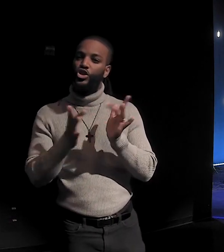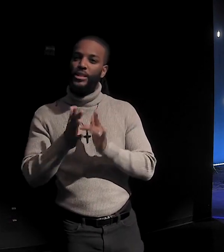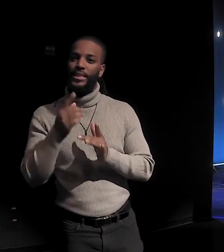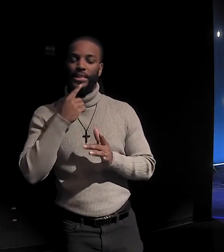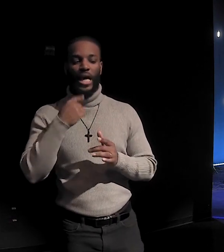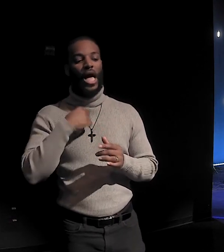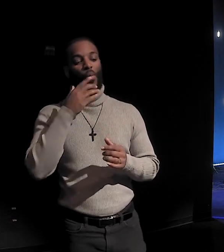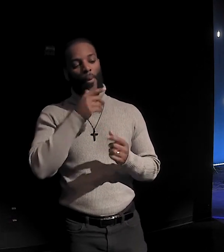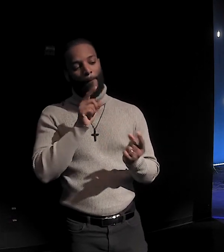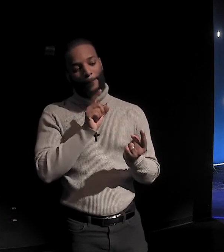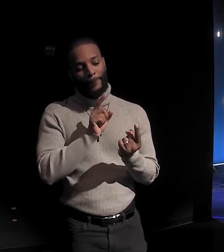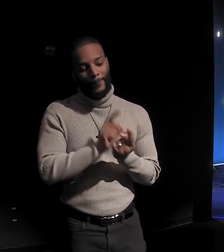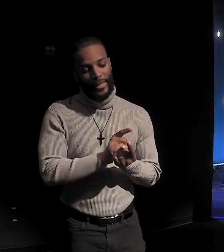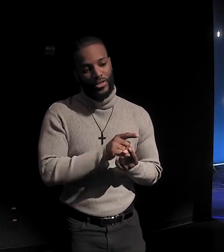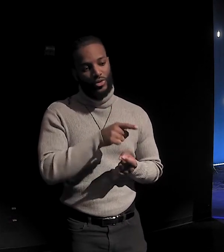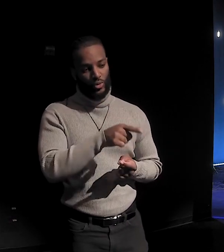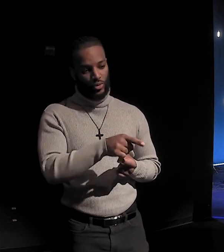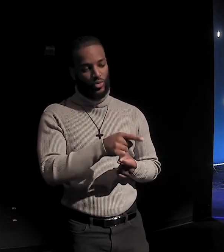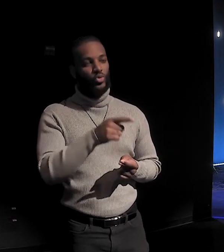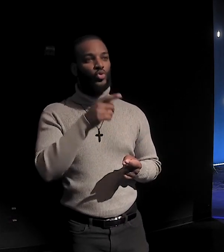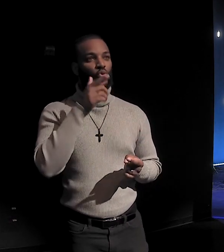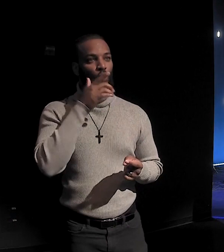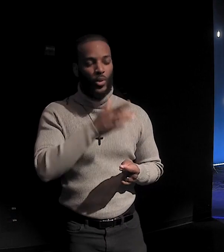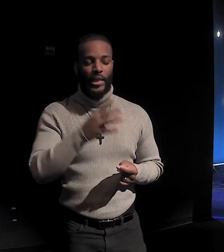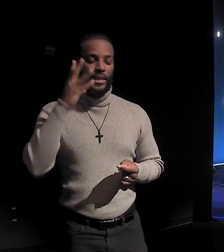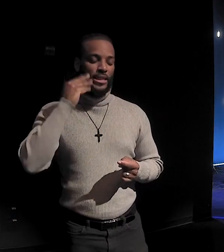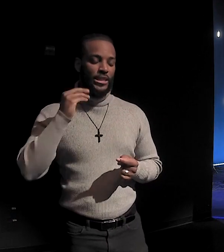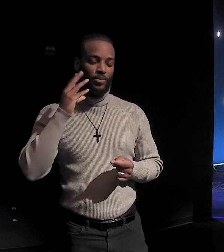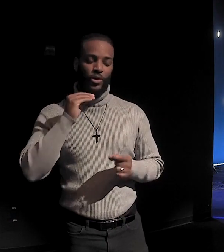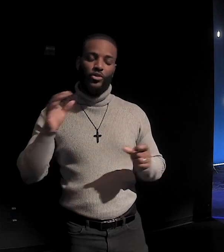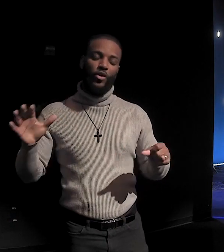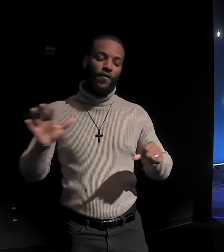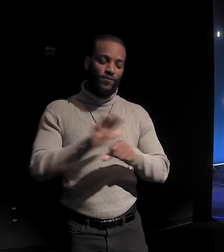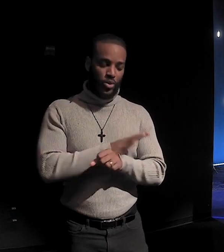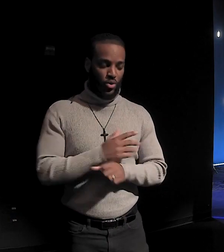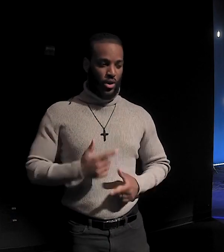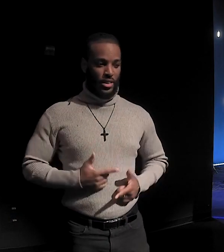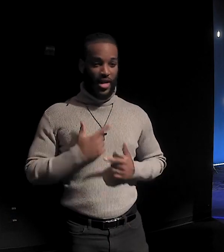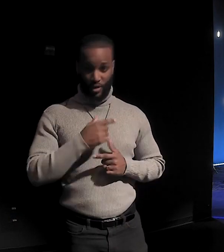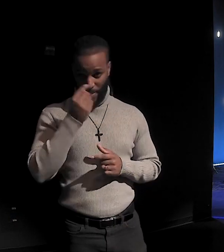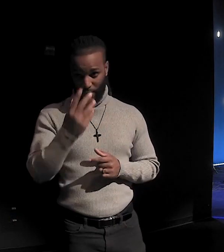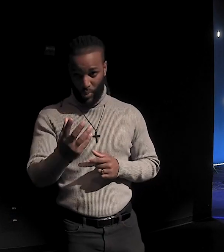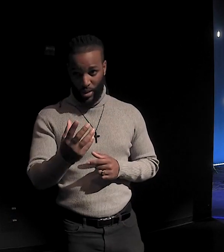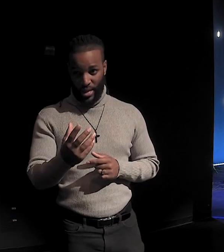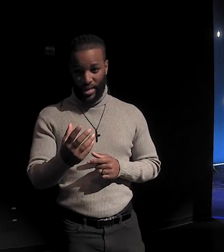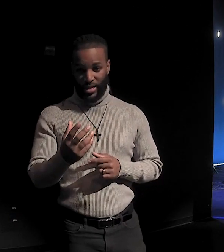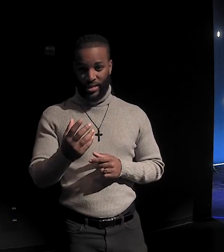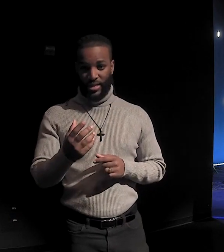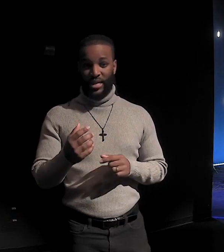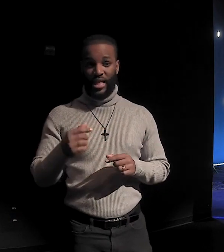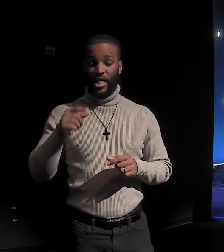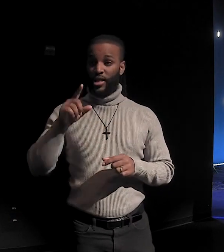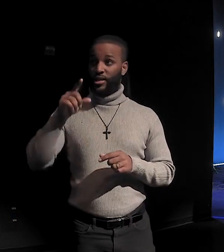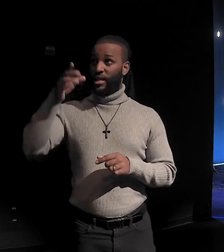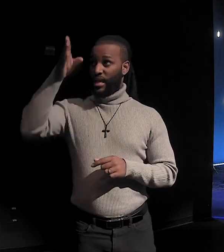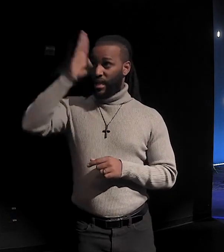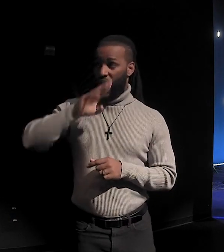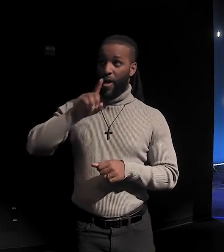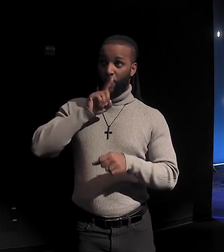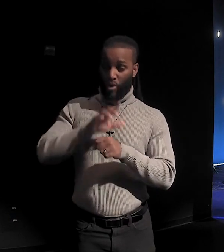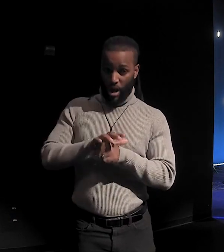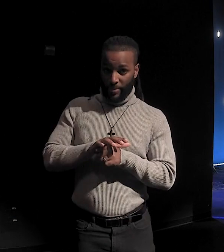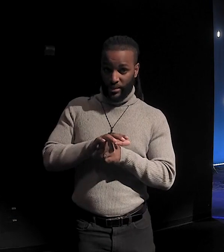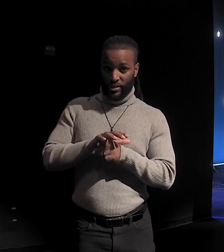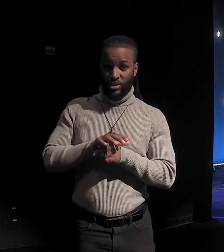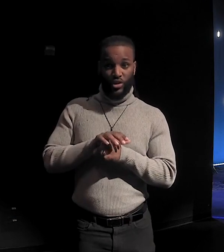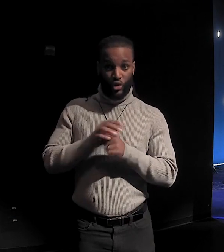meet you. And you'll encounter a full life in me. And by the way, physiologically, the promises of abiding